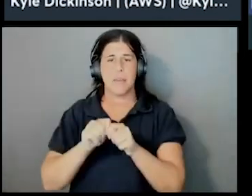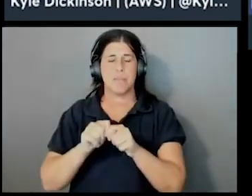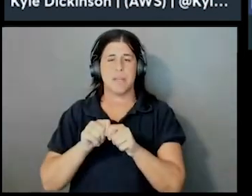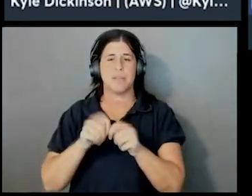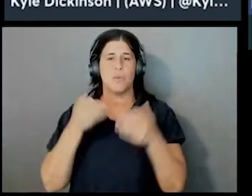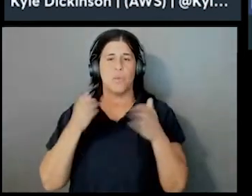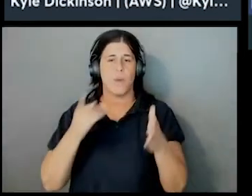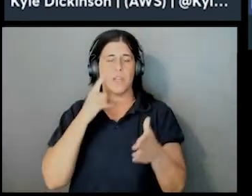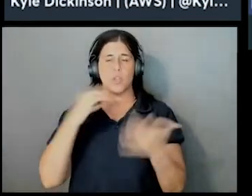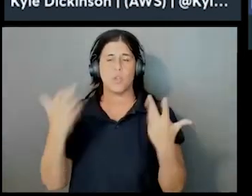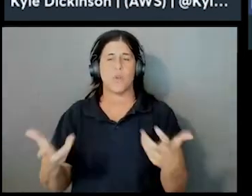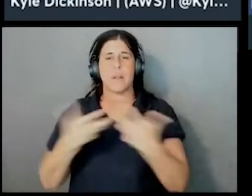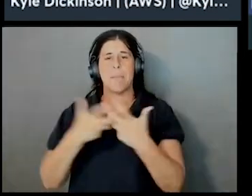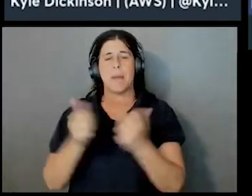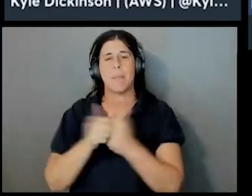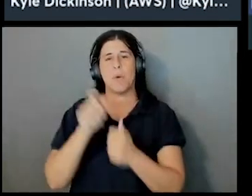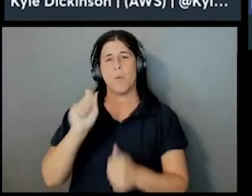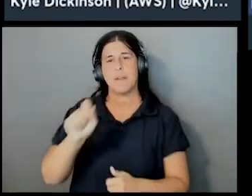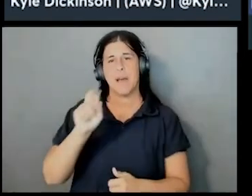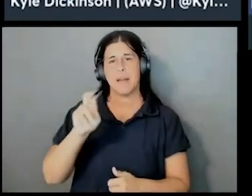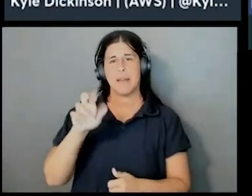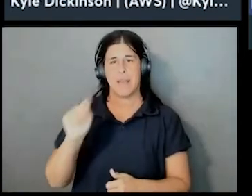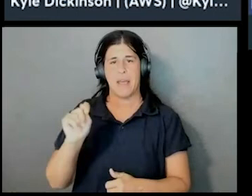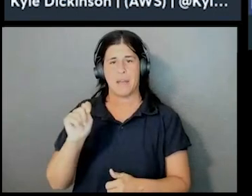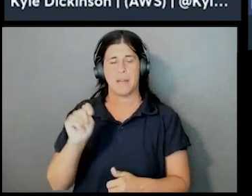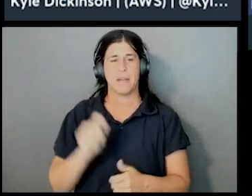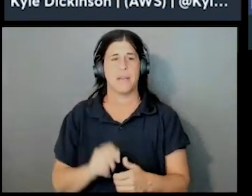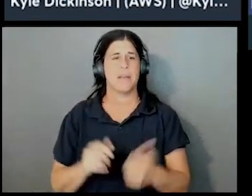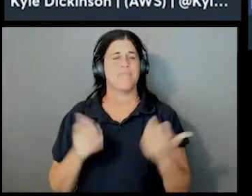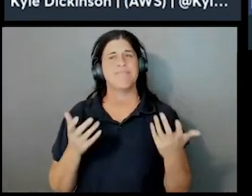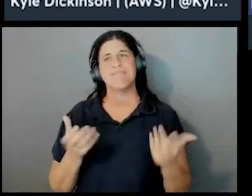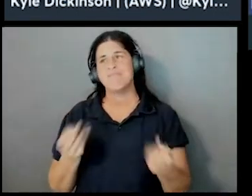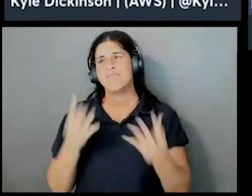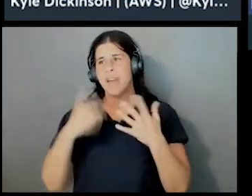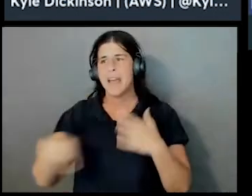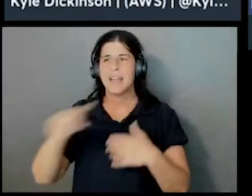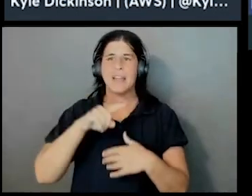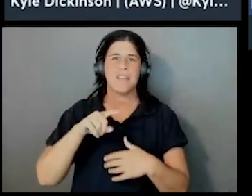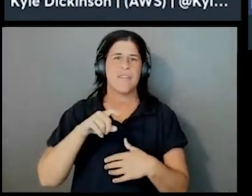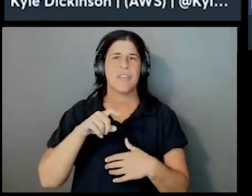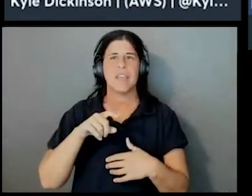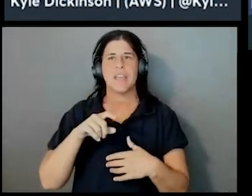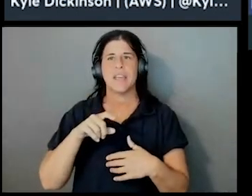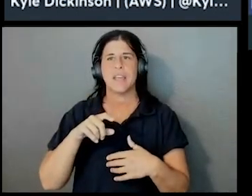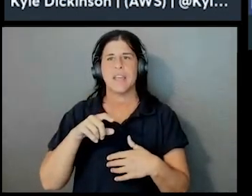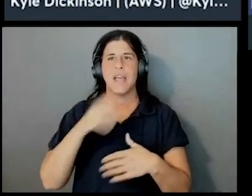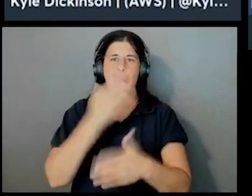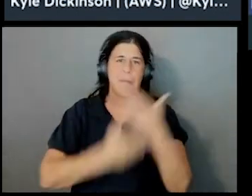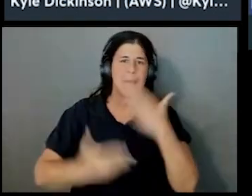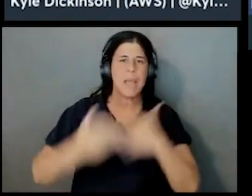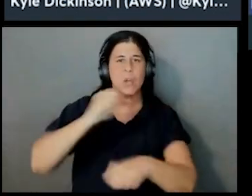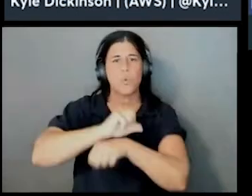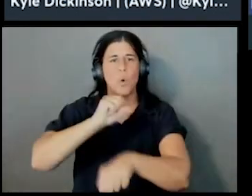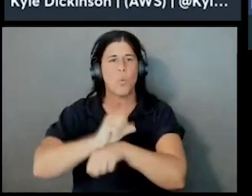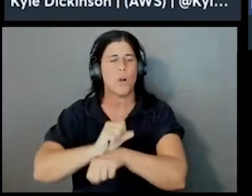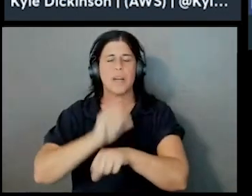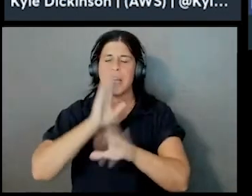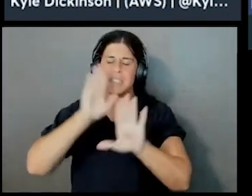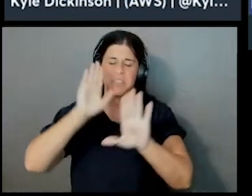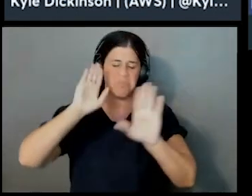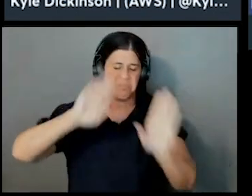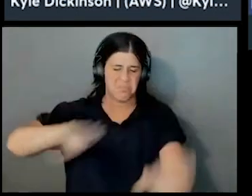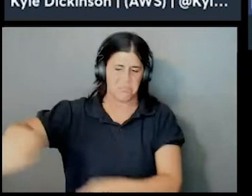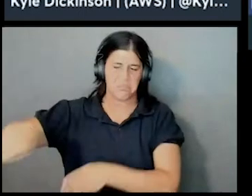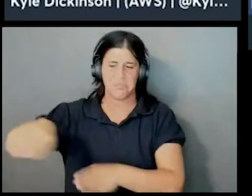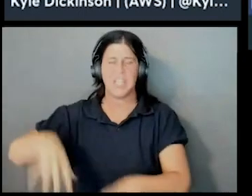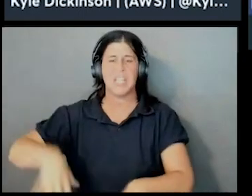with .NET. So a lot of the, kind of undifferentiated manual work is taken care of by Porting